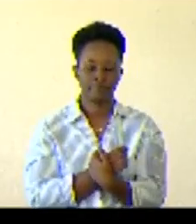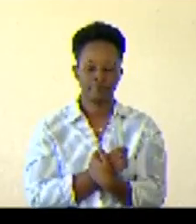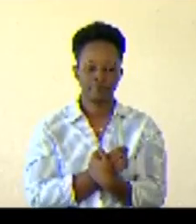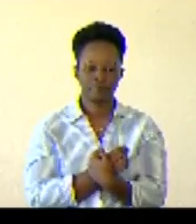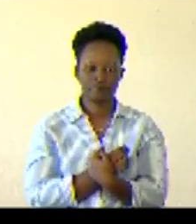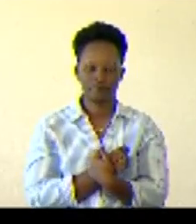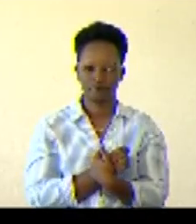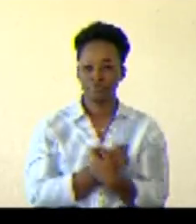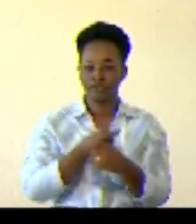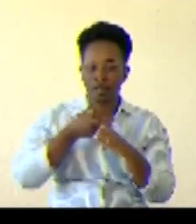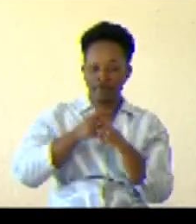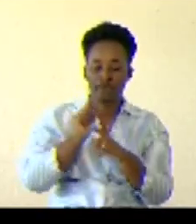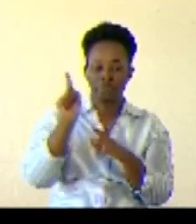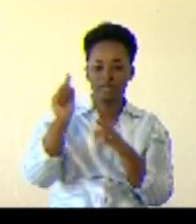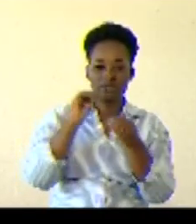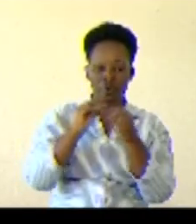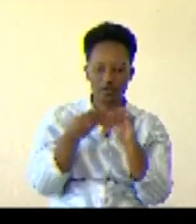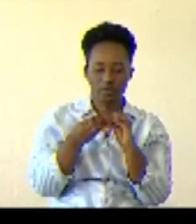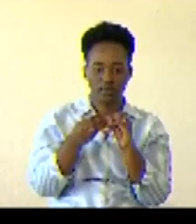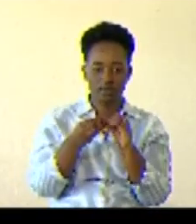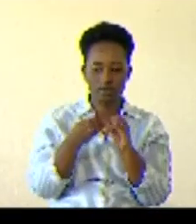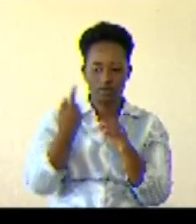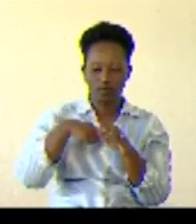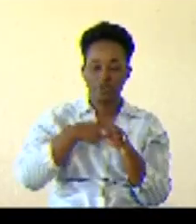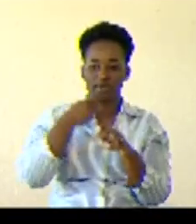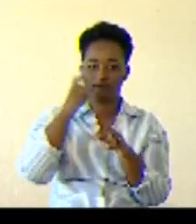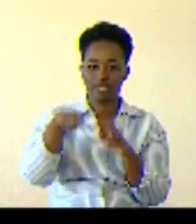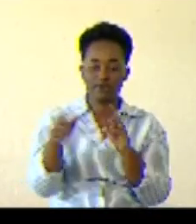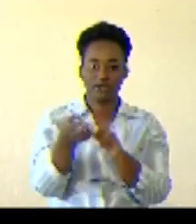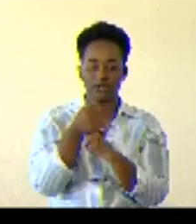Now, from these ratios now, we have to generate some